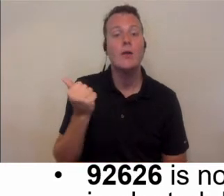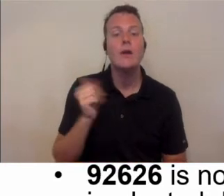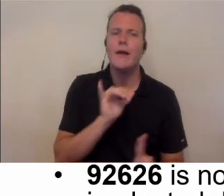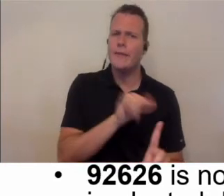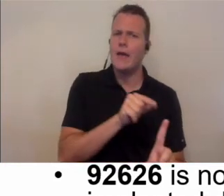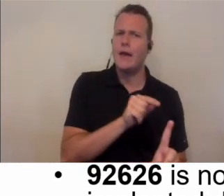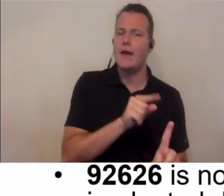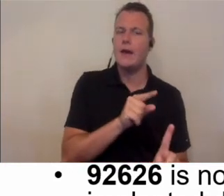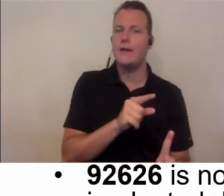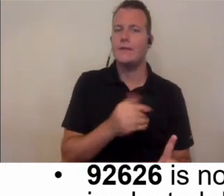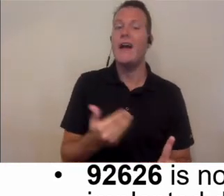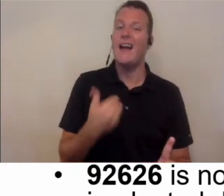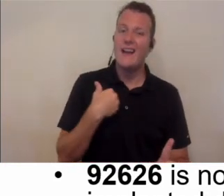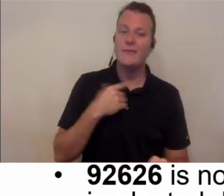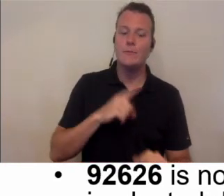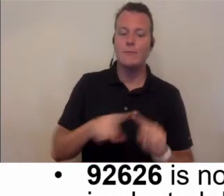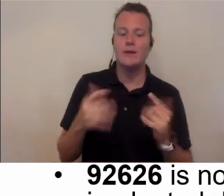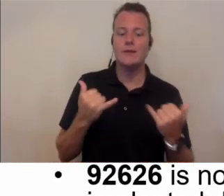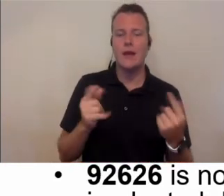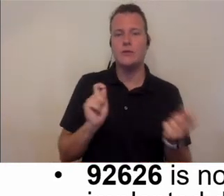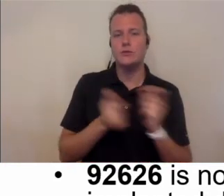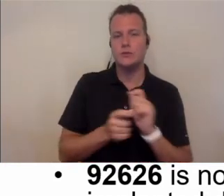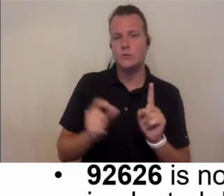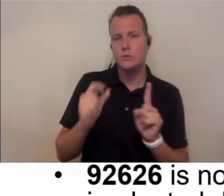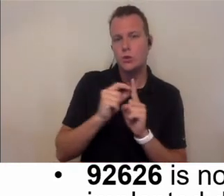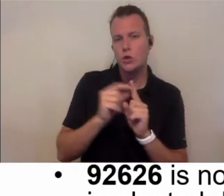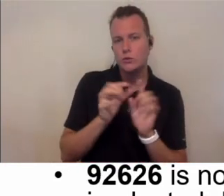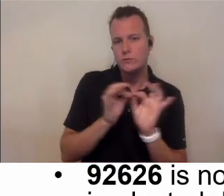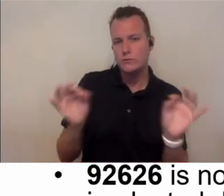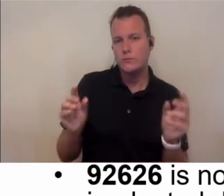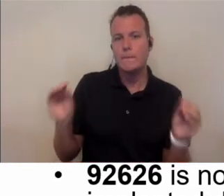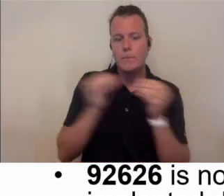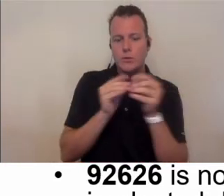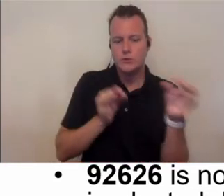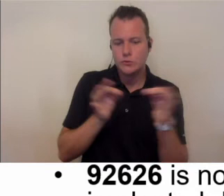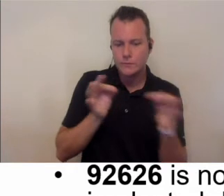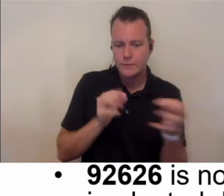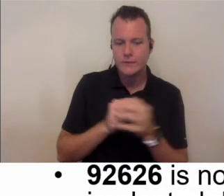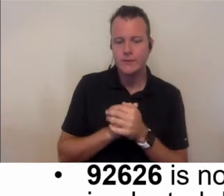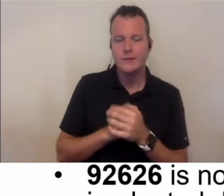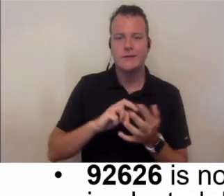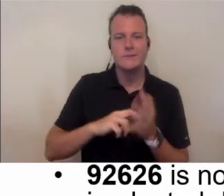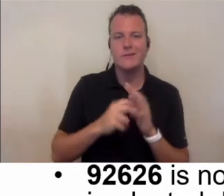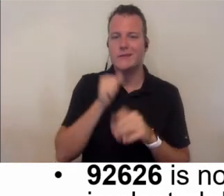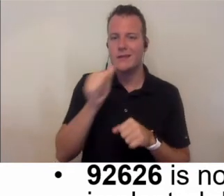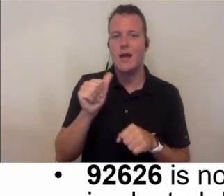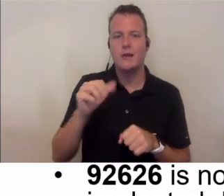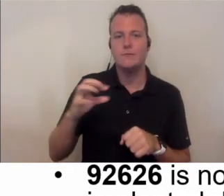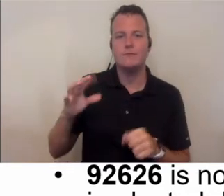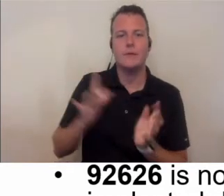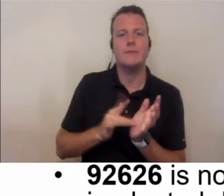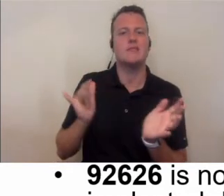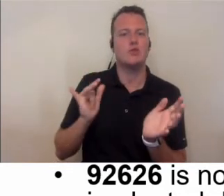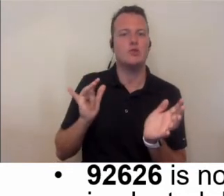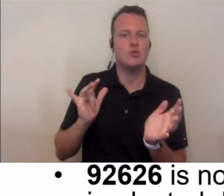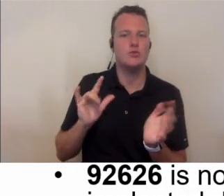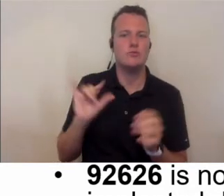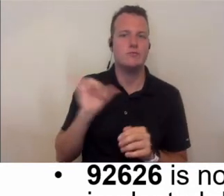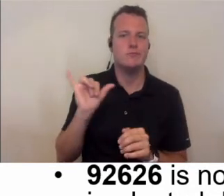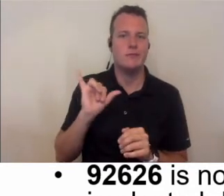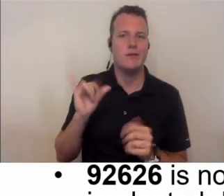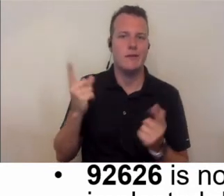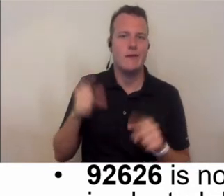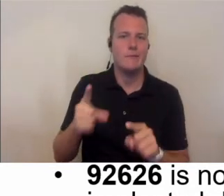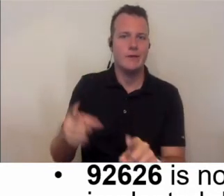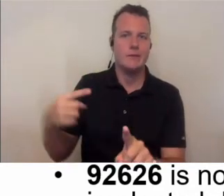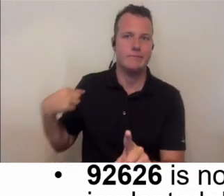was around, it's just been reworded and more descriptive, so it won't be misused like it probably was up until this